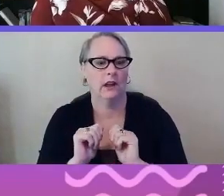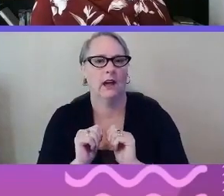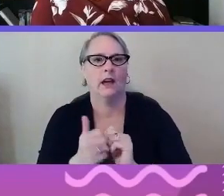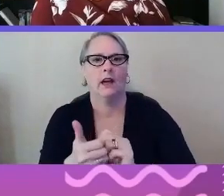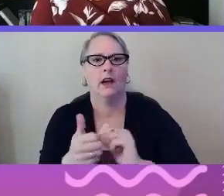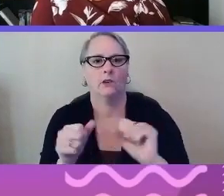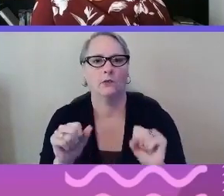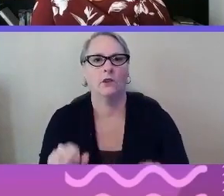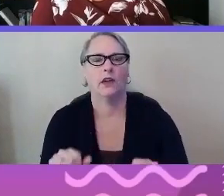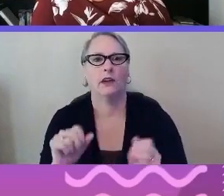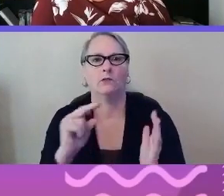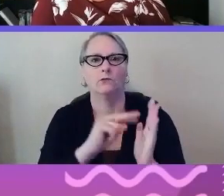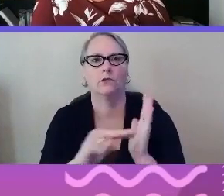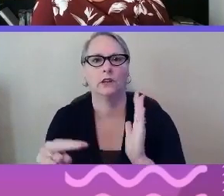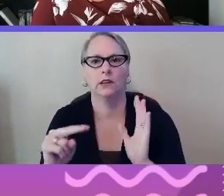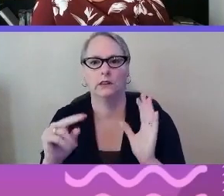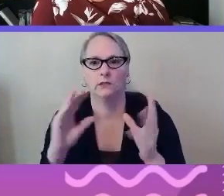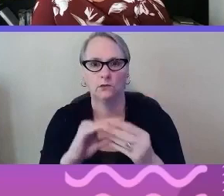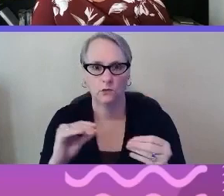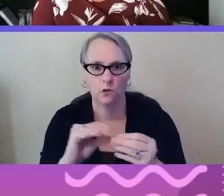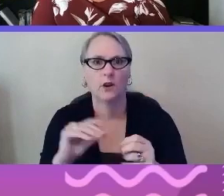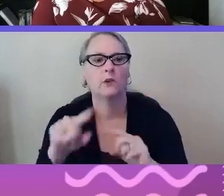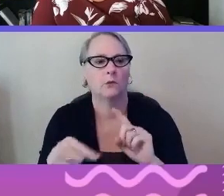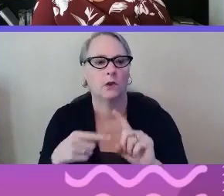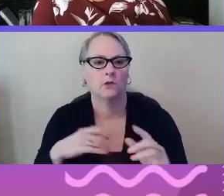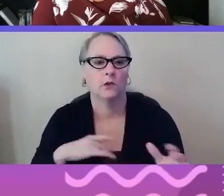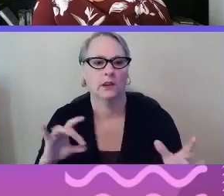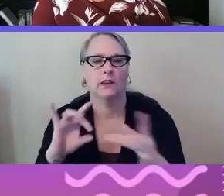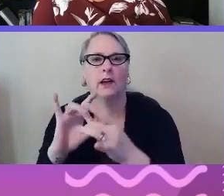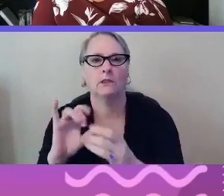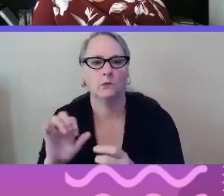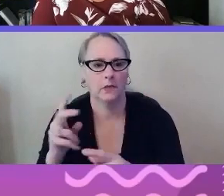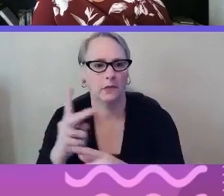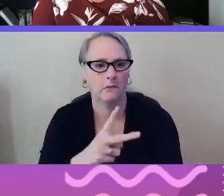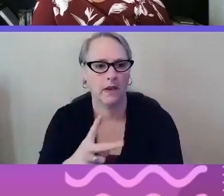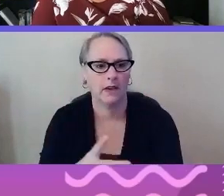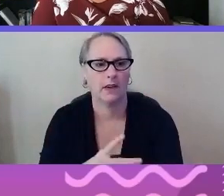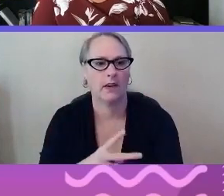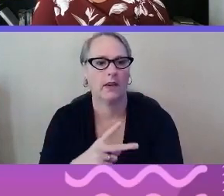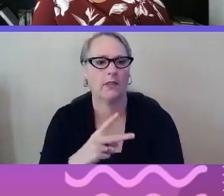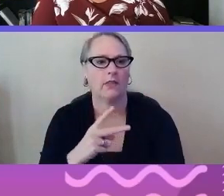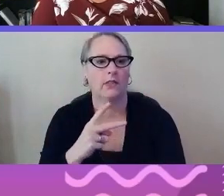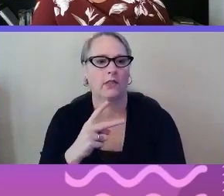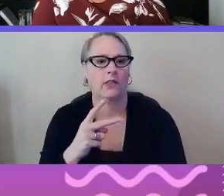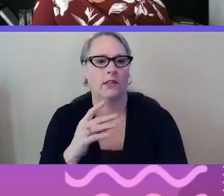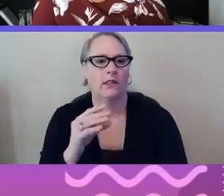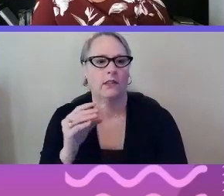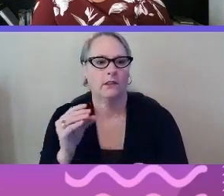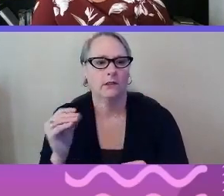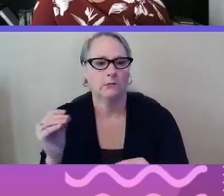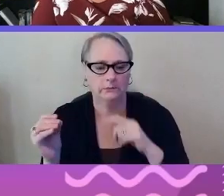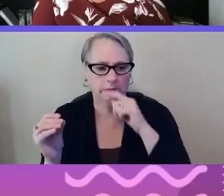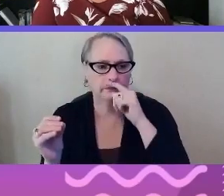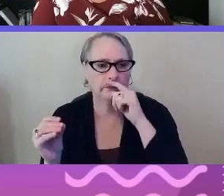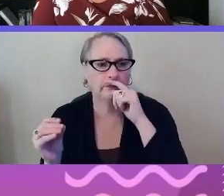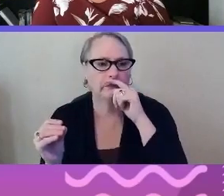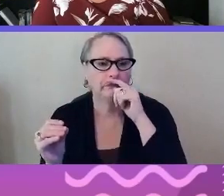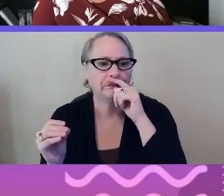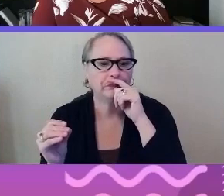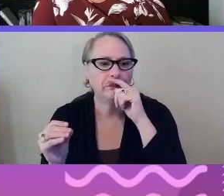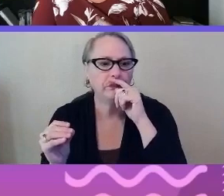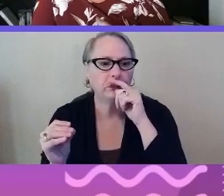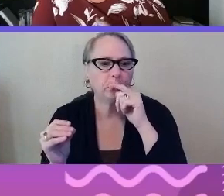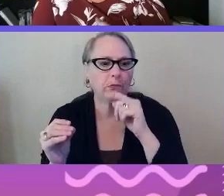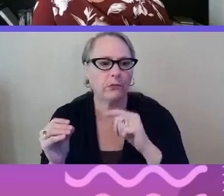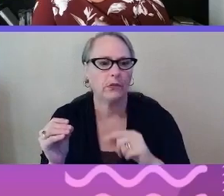it be connected to the math, and then do an extension on engineering as well. So one of the things that I was